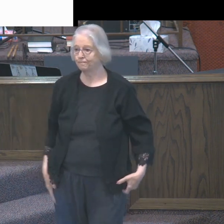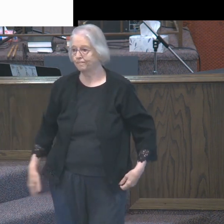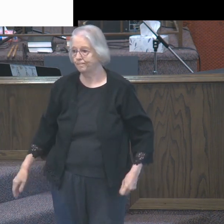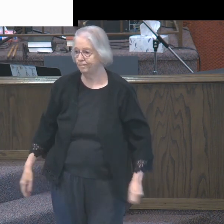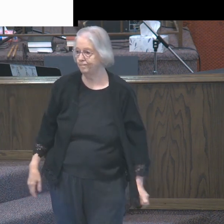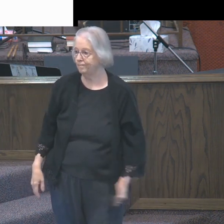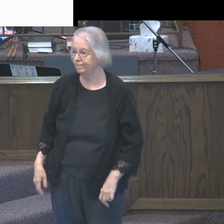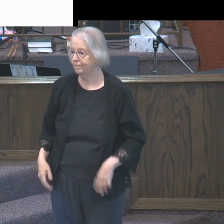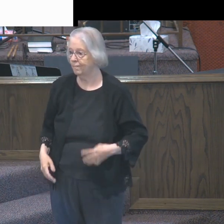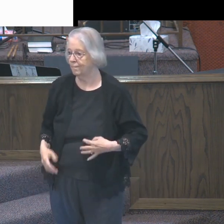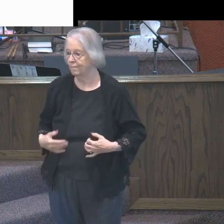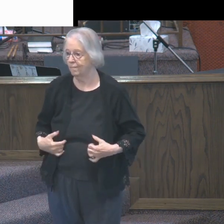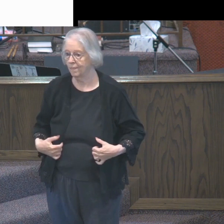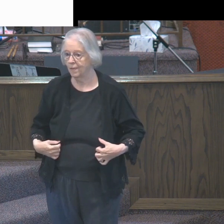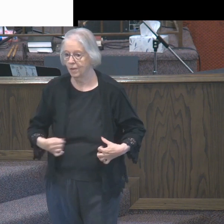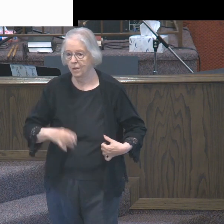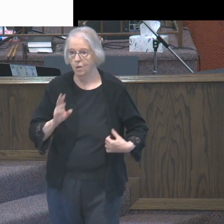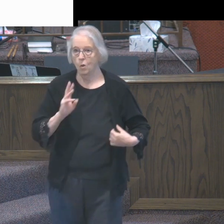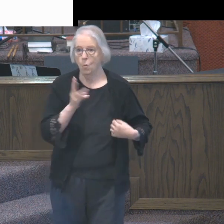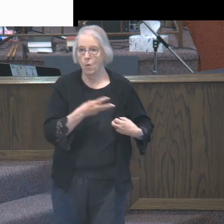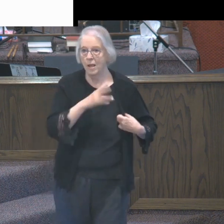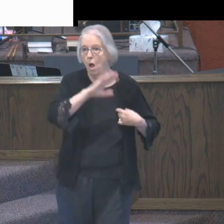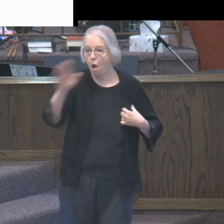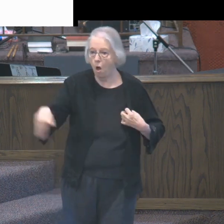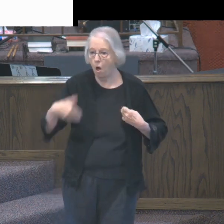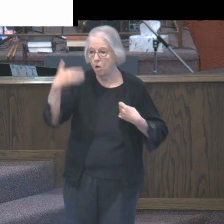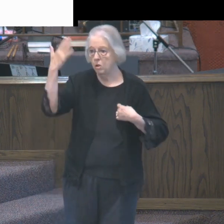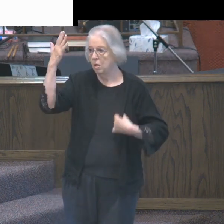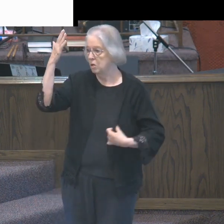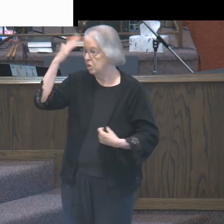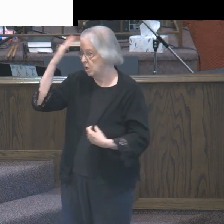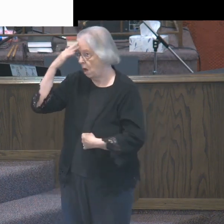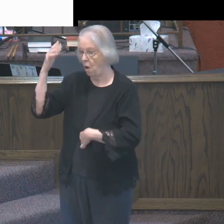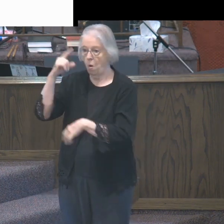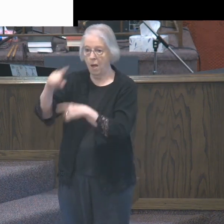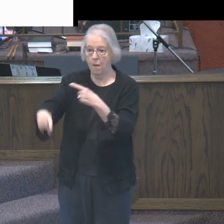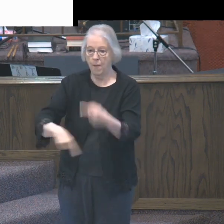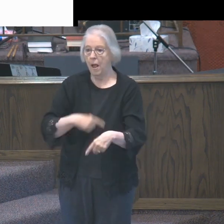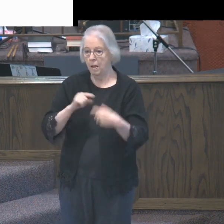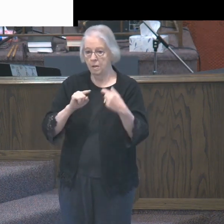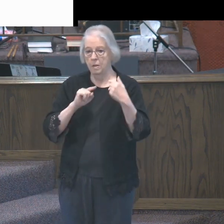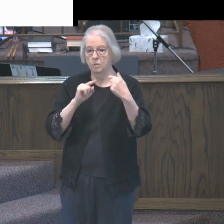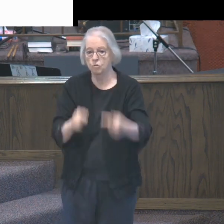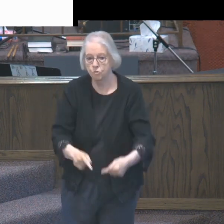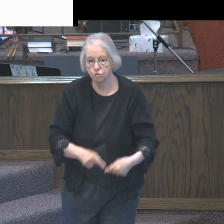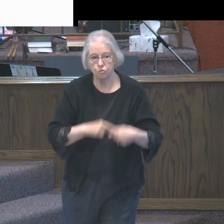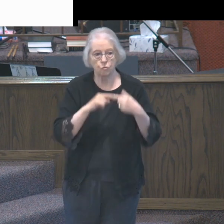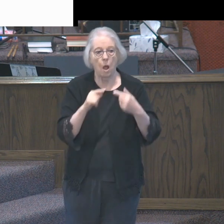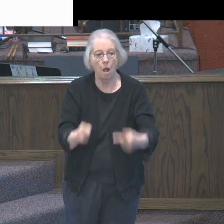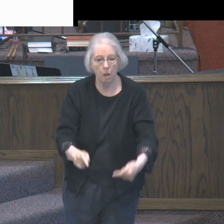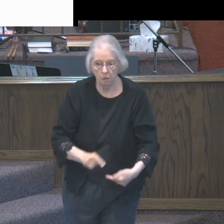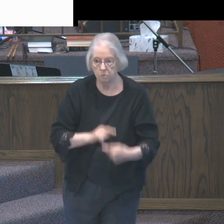know something of this struggle. You see, the struggle, Jesus says, when you pray, pray, our